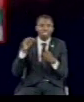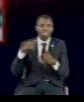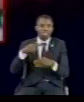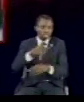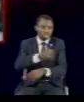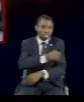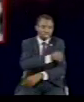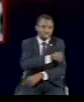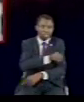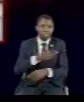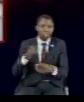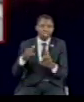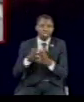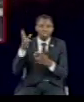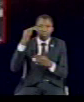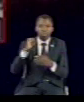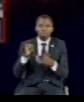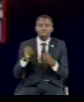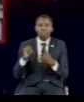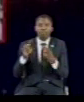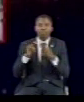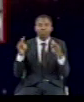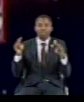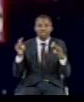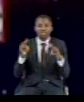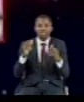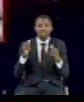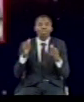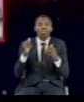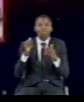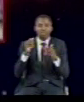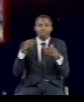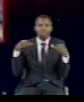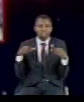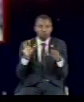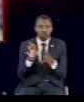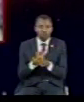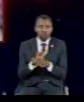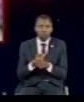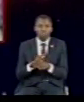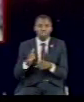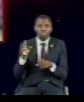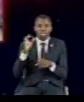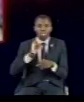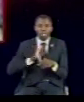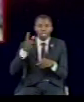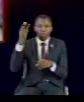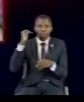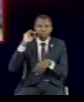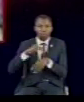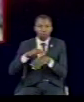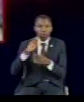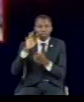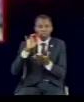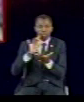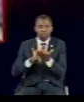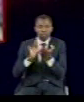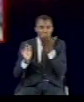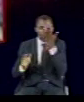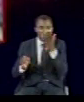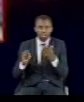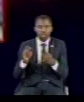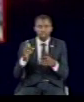painful, but I was on drugs. So the cough was releasing. So